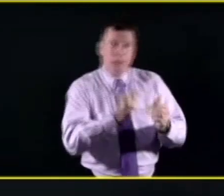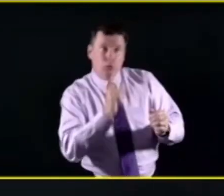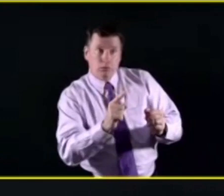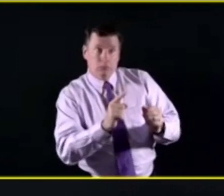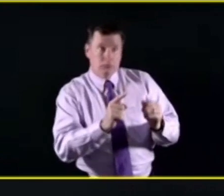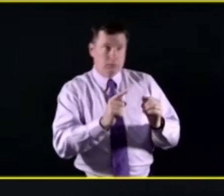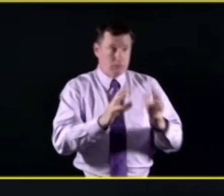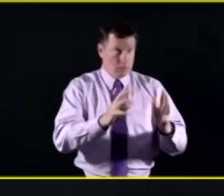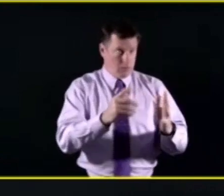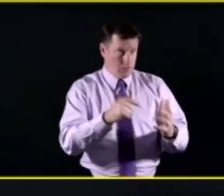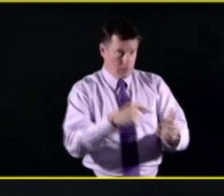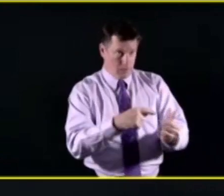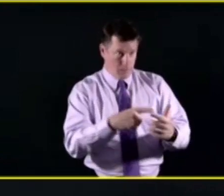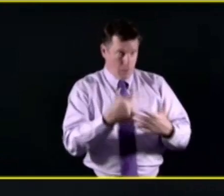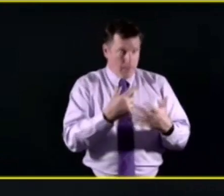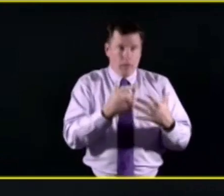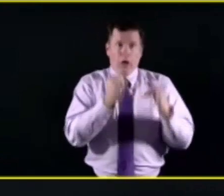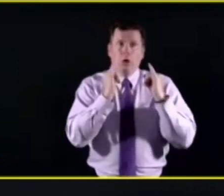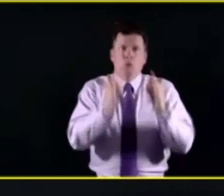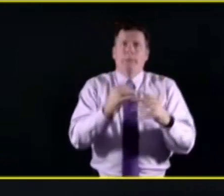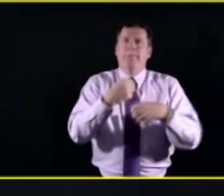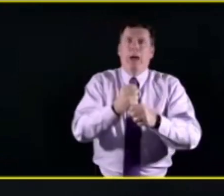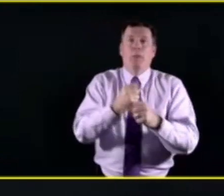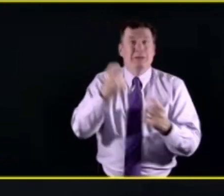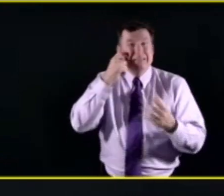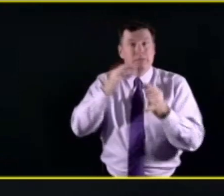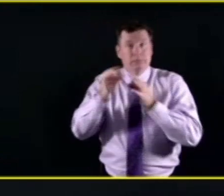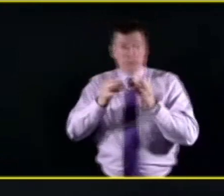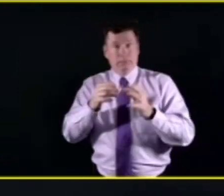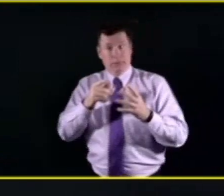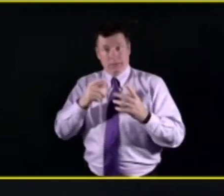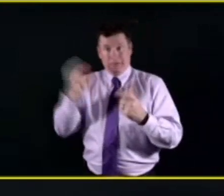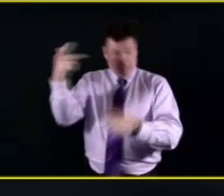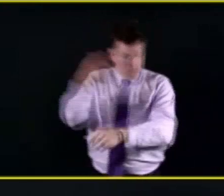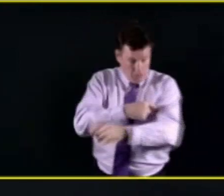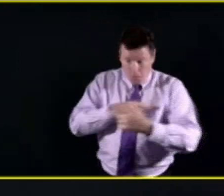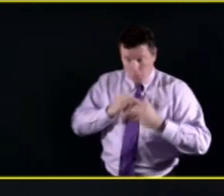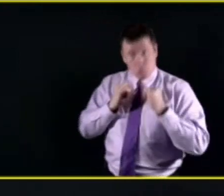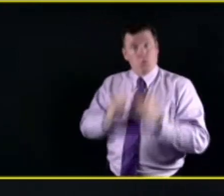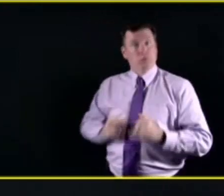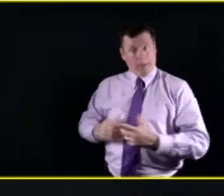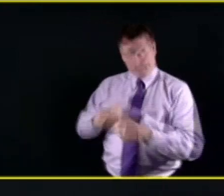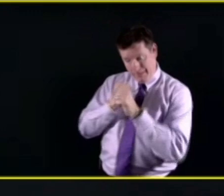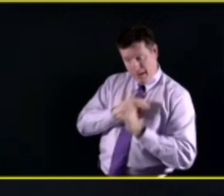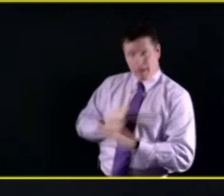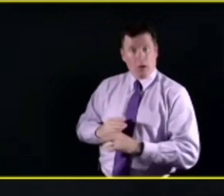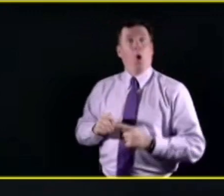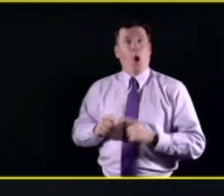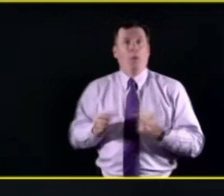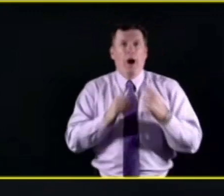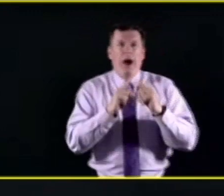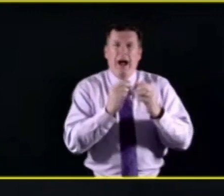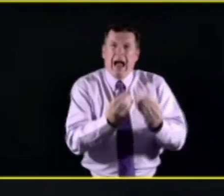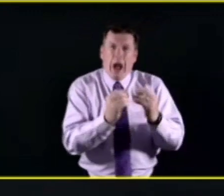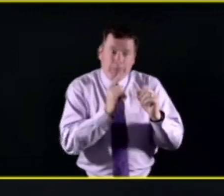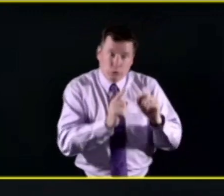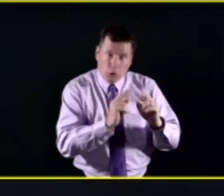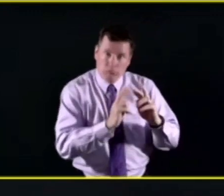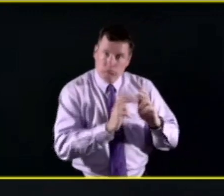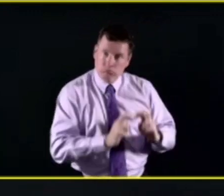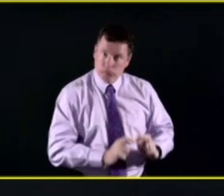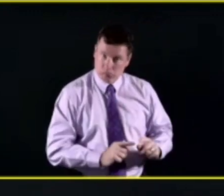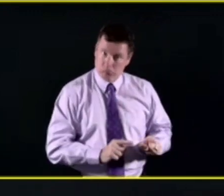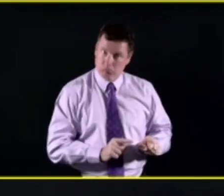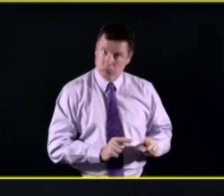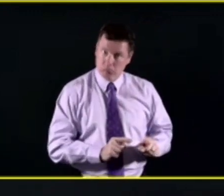try to, you know, make sure that there's easy places to park and people can get in and out pretty quickly. But it is a